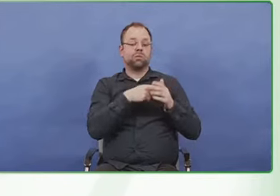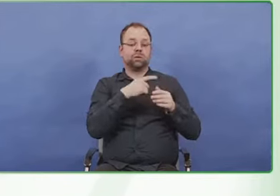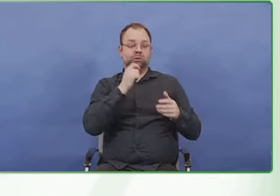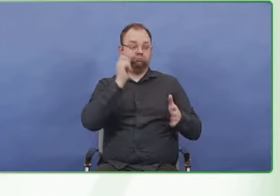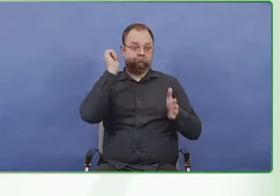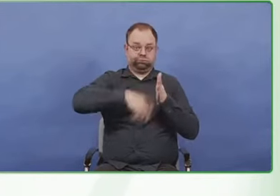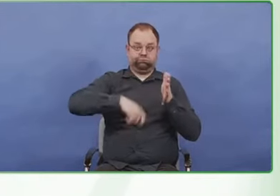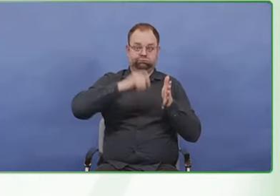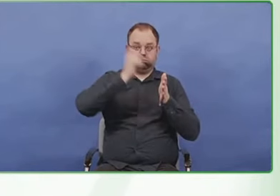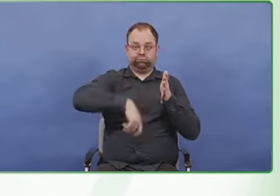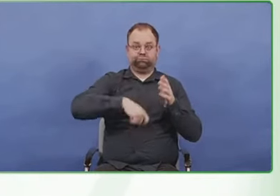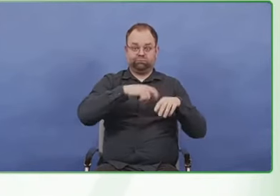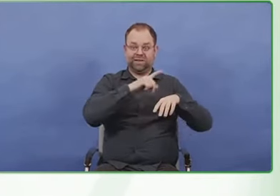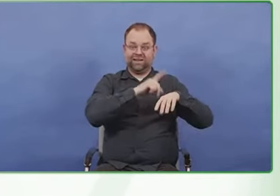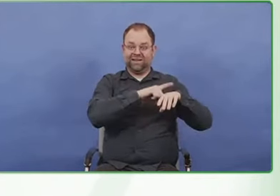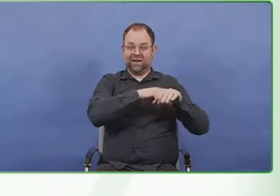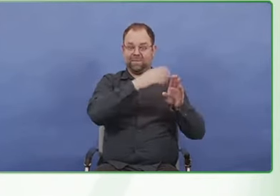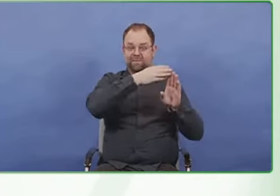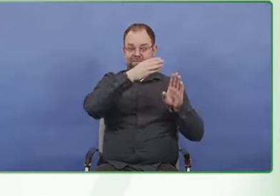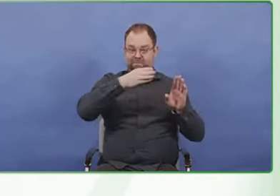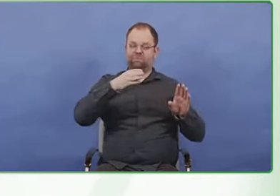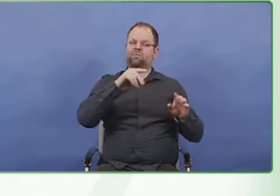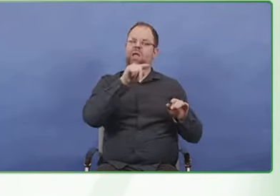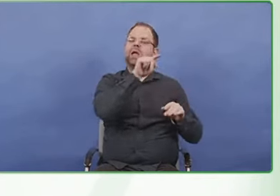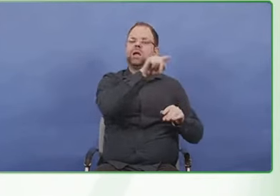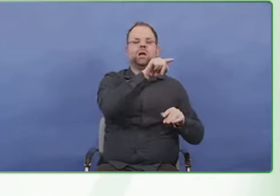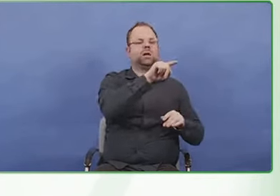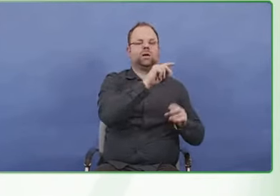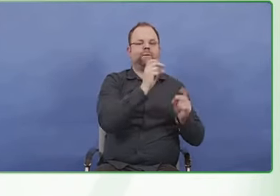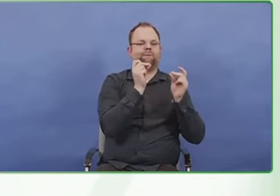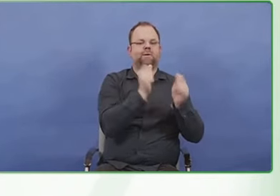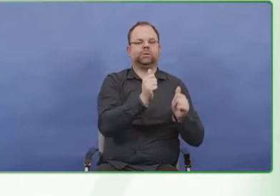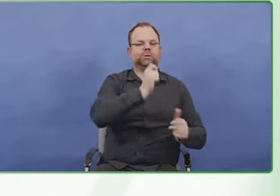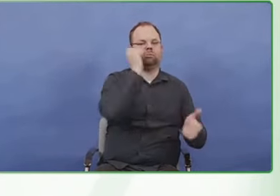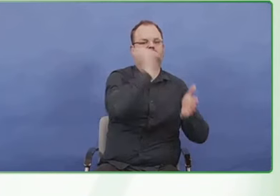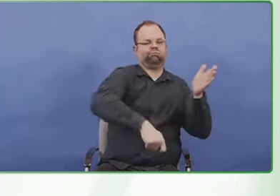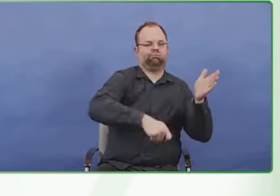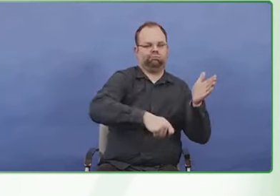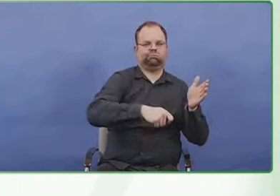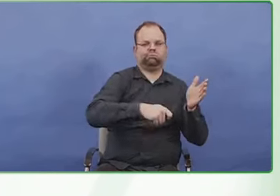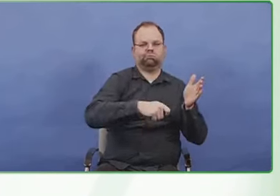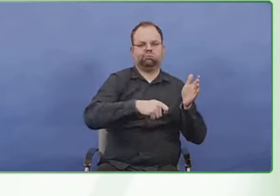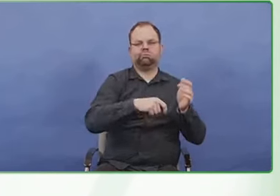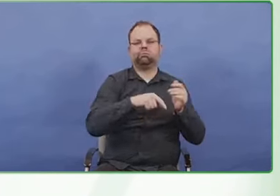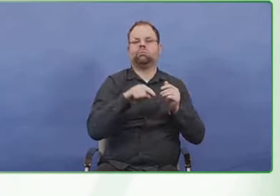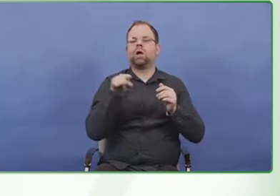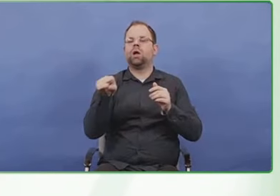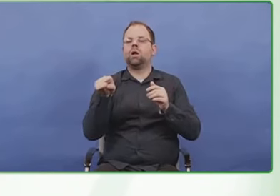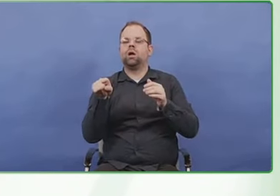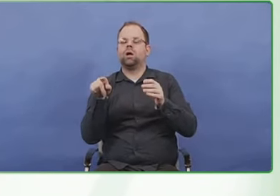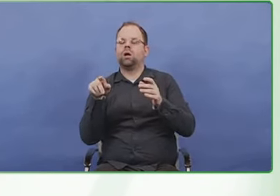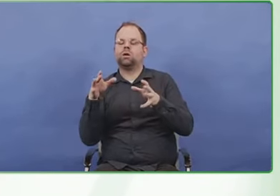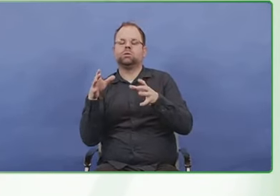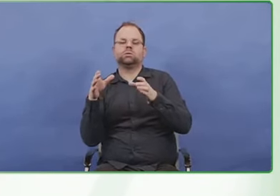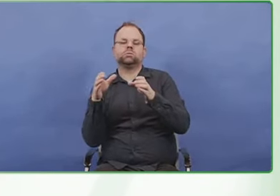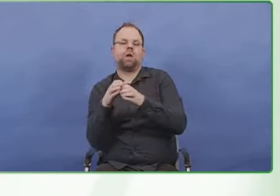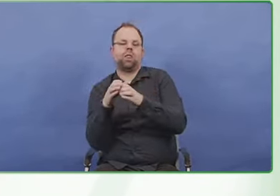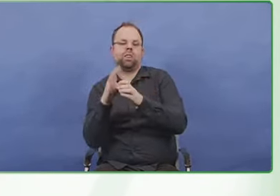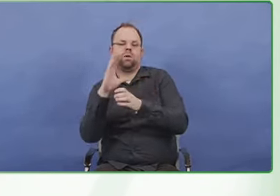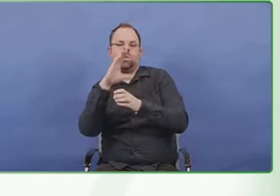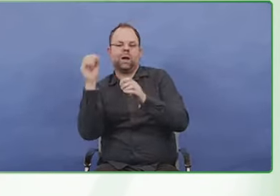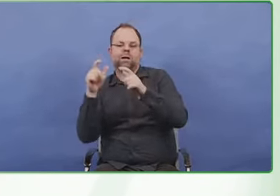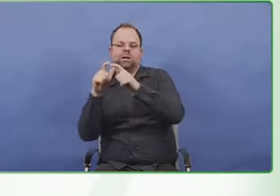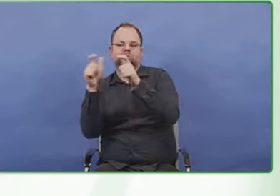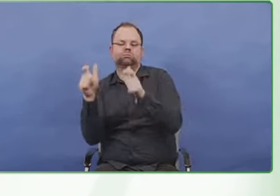Reasonably, they have their own interests, they have their own ideas, and they have also political power. It